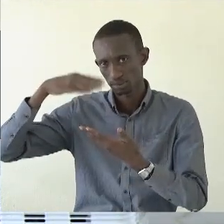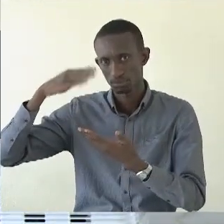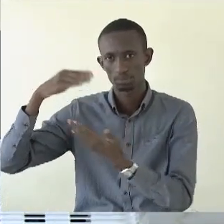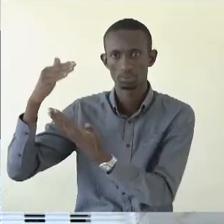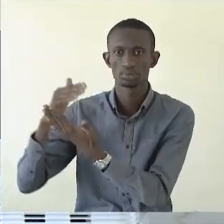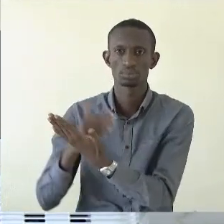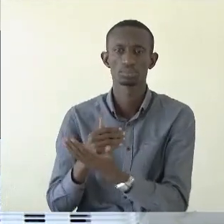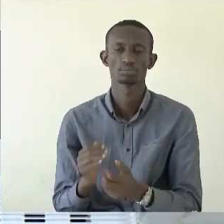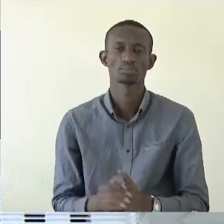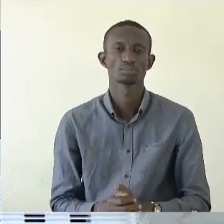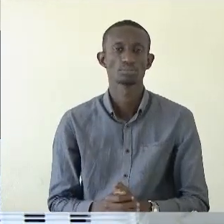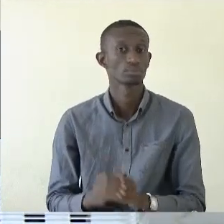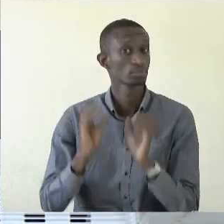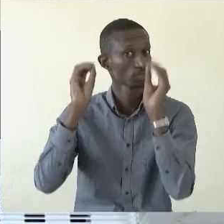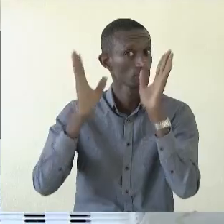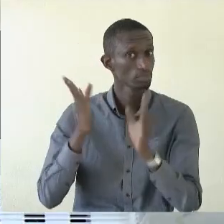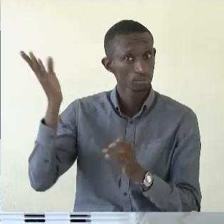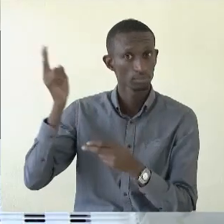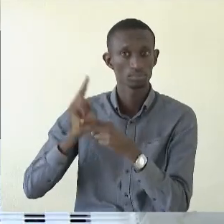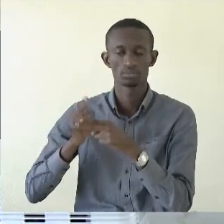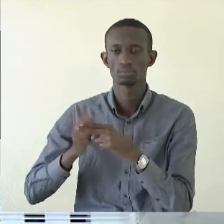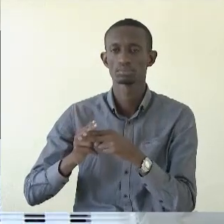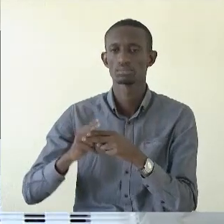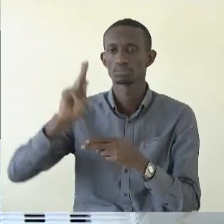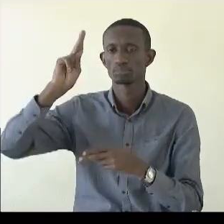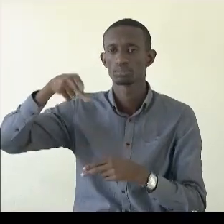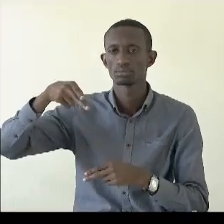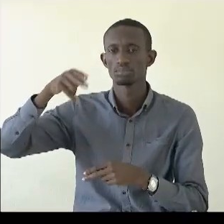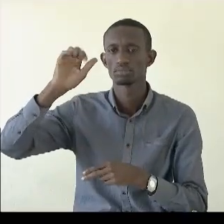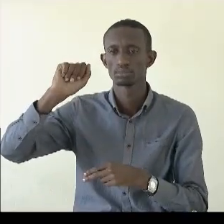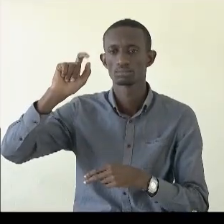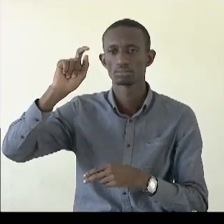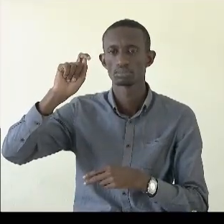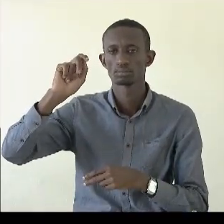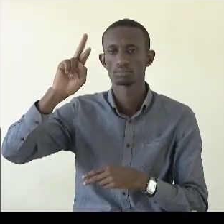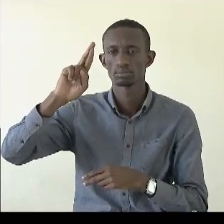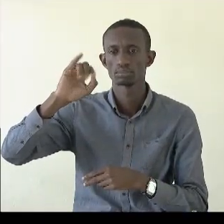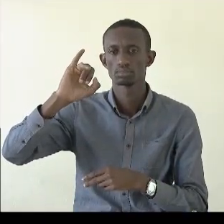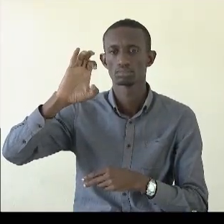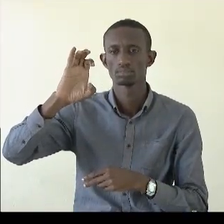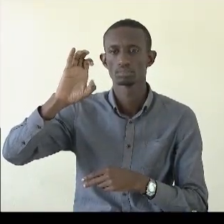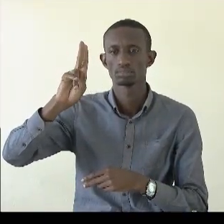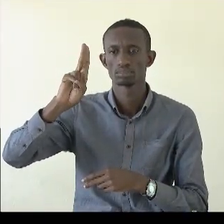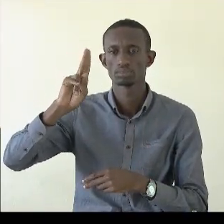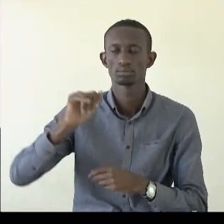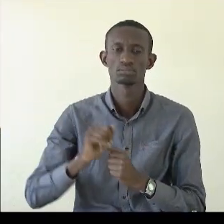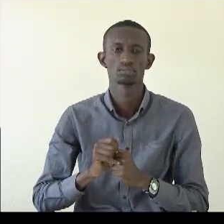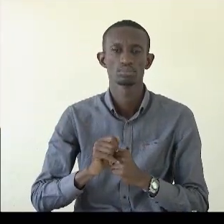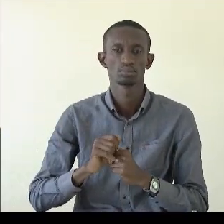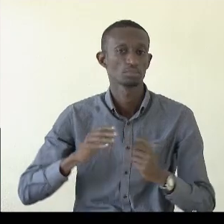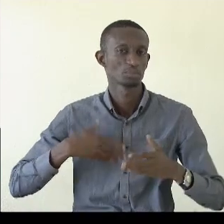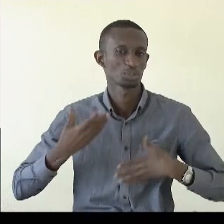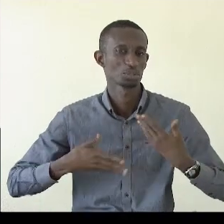Teacher Patrick will be with you again, once again, and I'm very excited to meet you again.